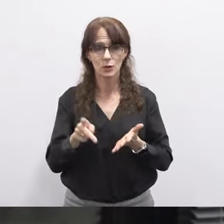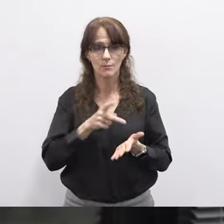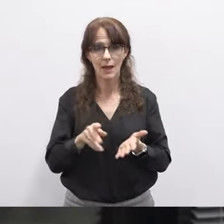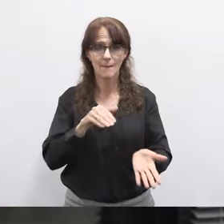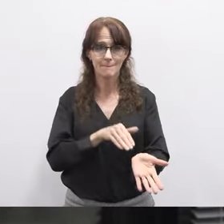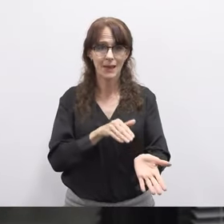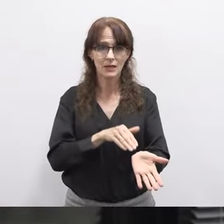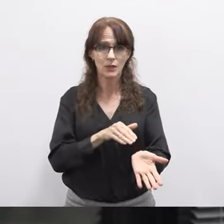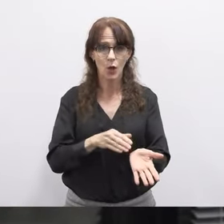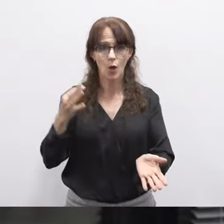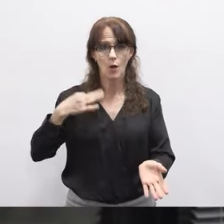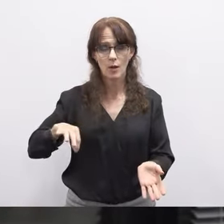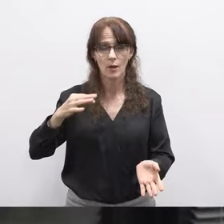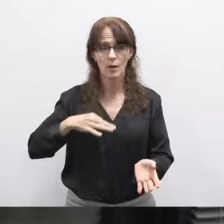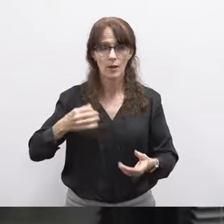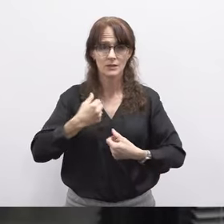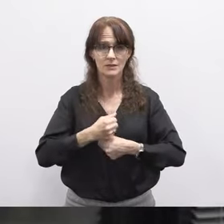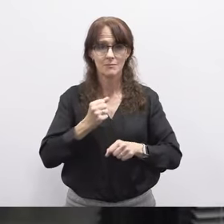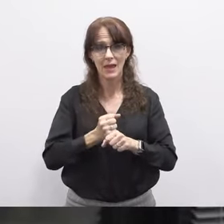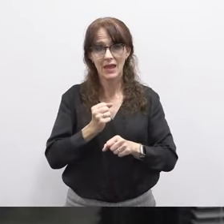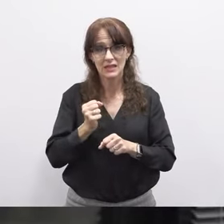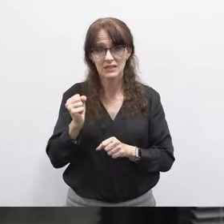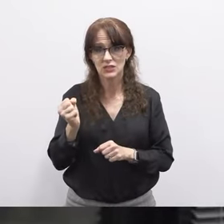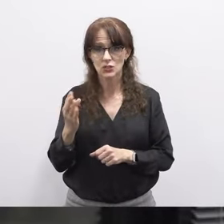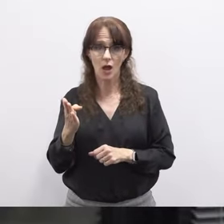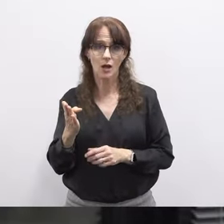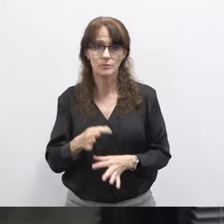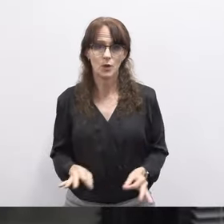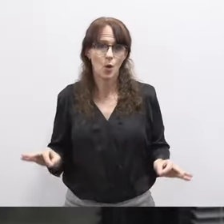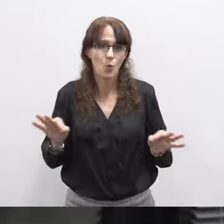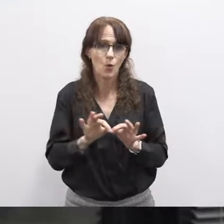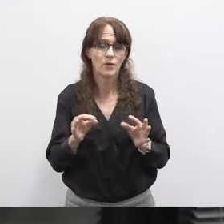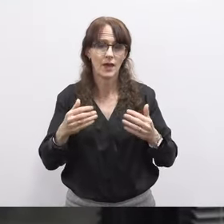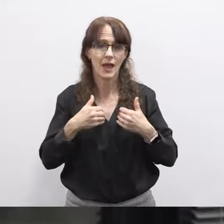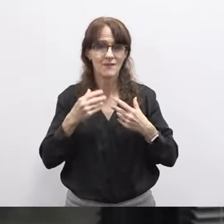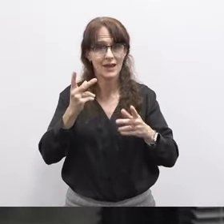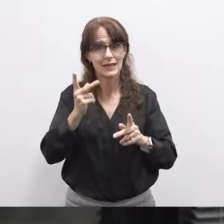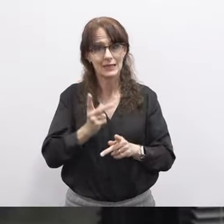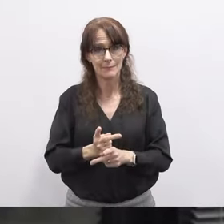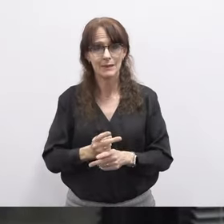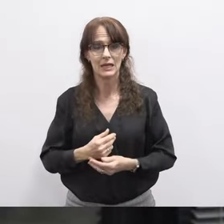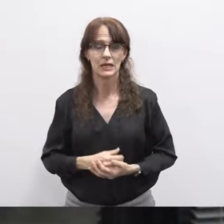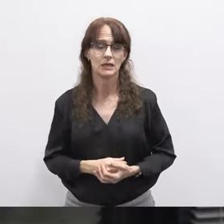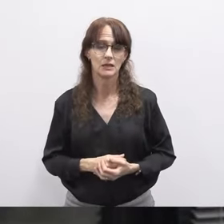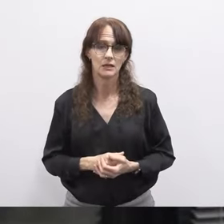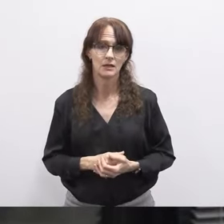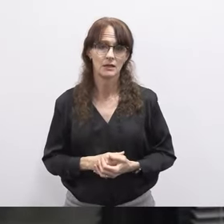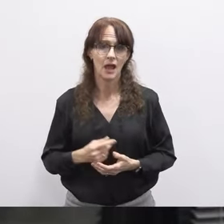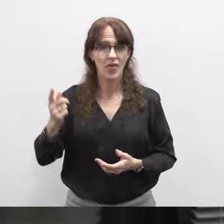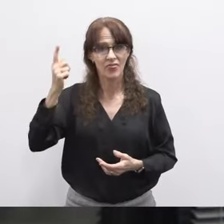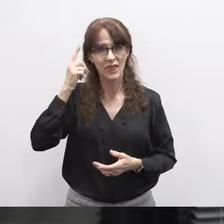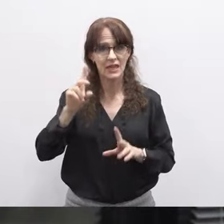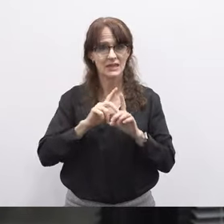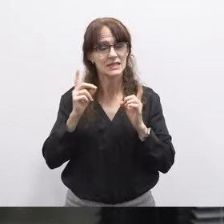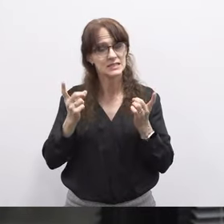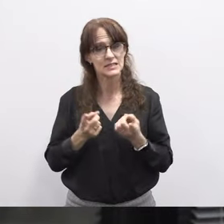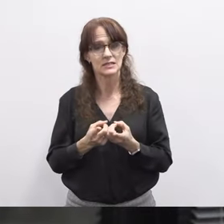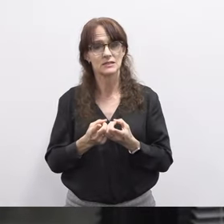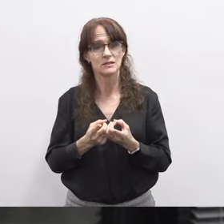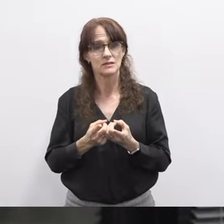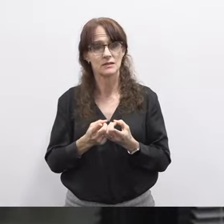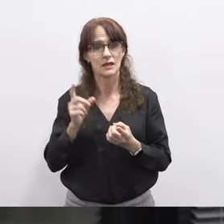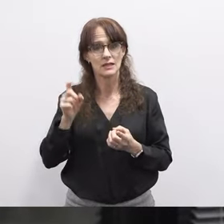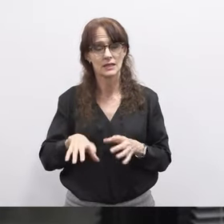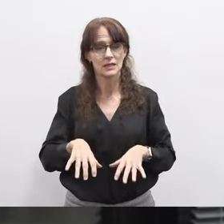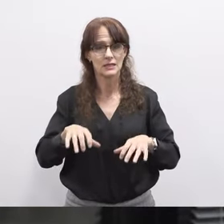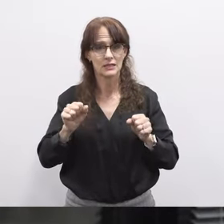medical benefits to make these jobs worth having and keeping. So I think the district needs